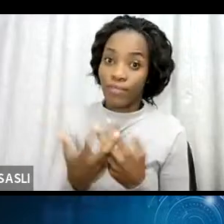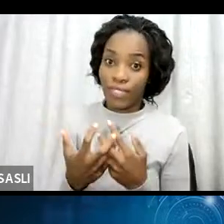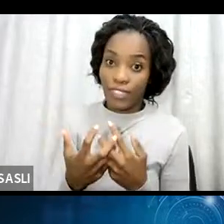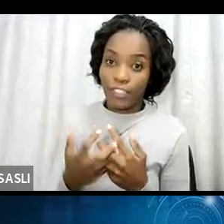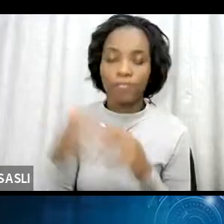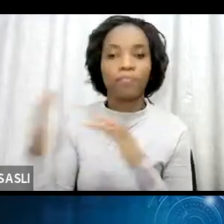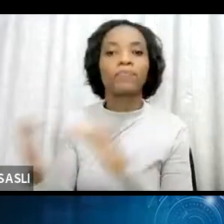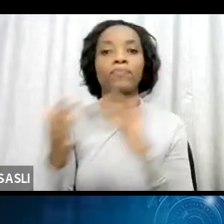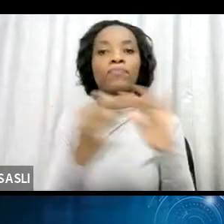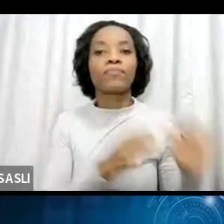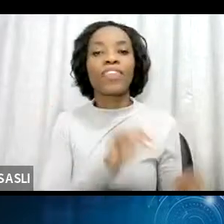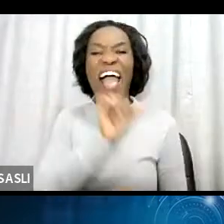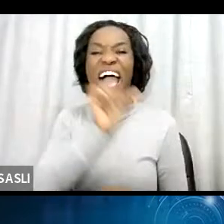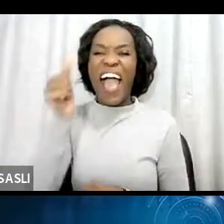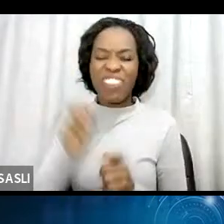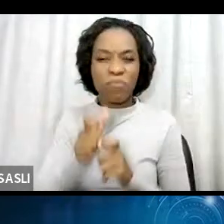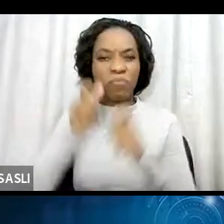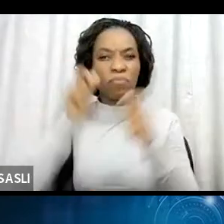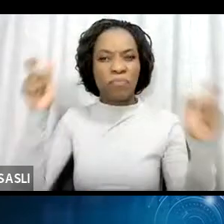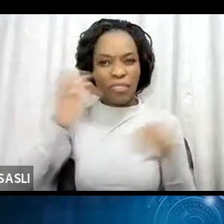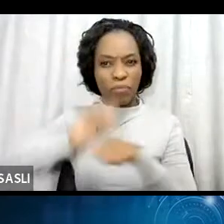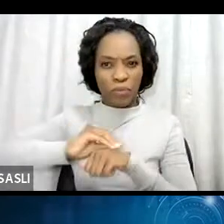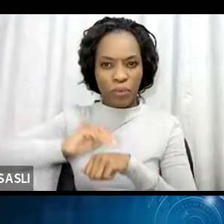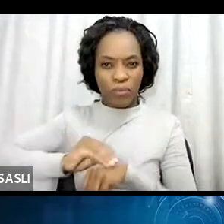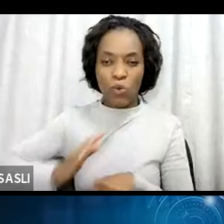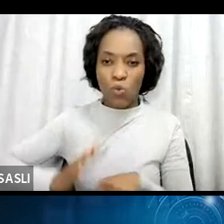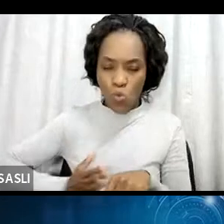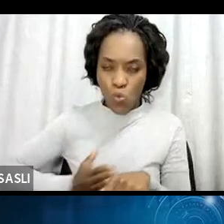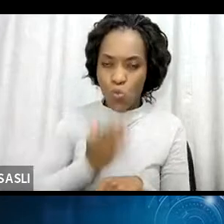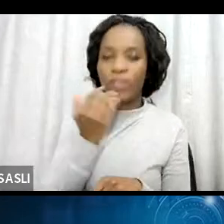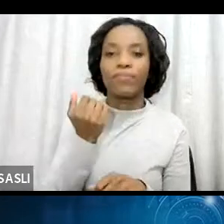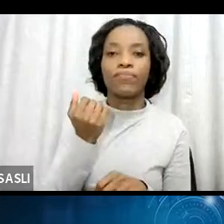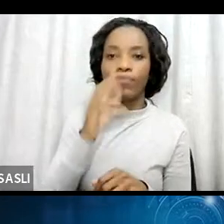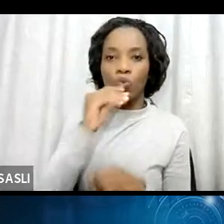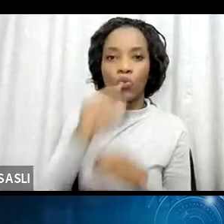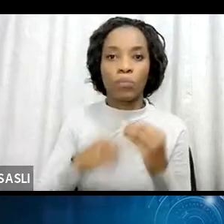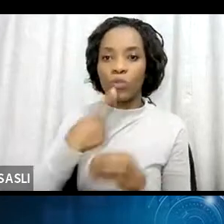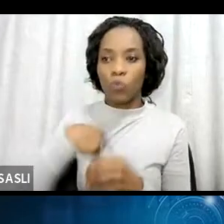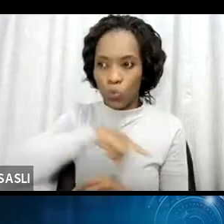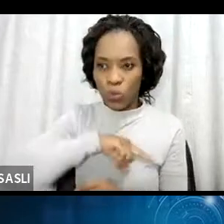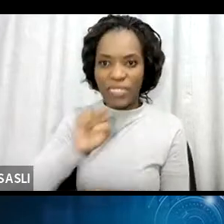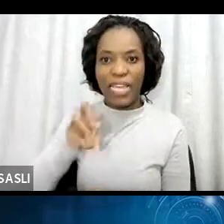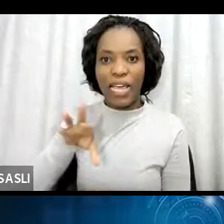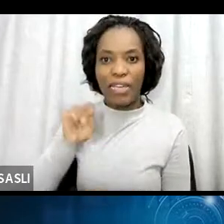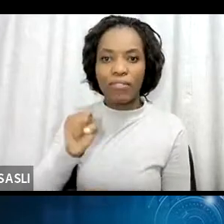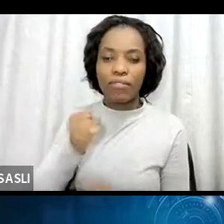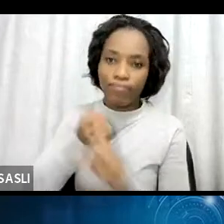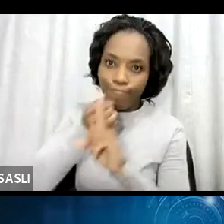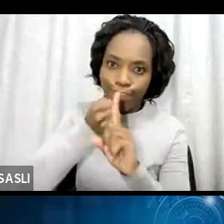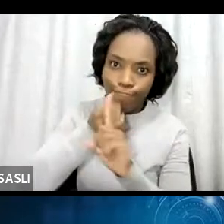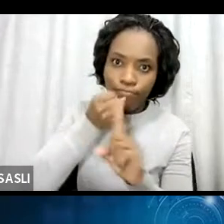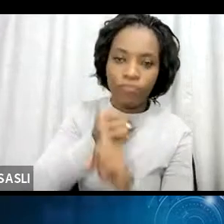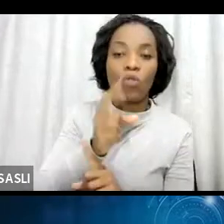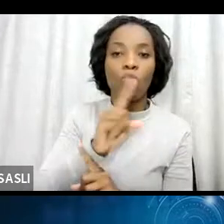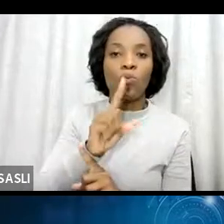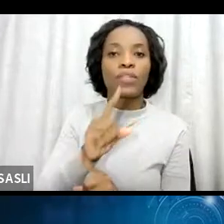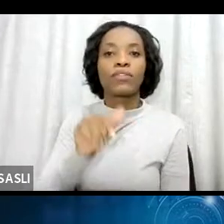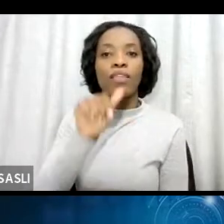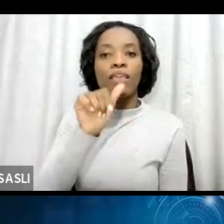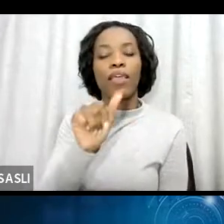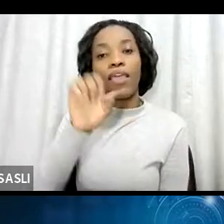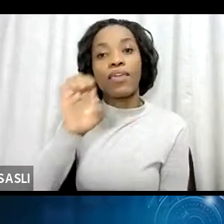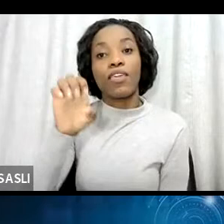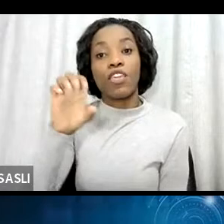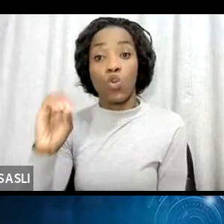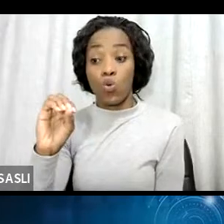The other big issue that I want to talk about that SARS is driving for our SMMEs is the AEO, the